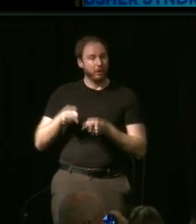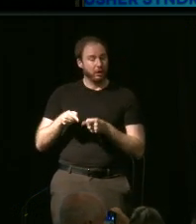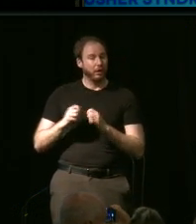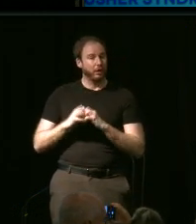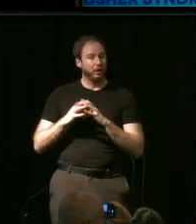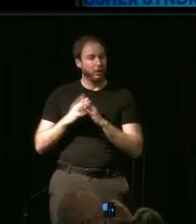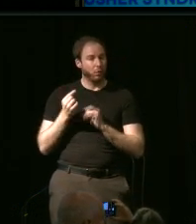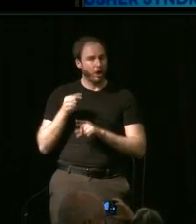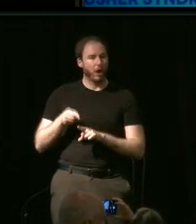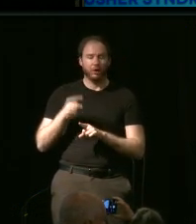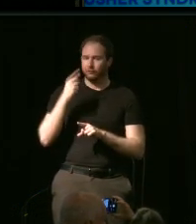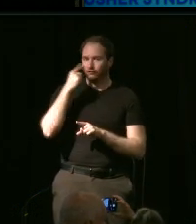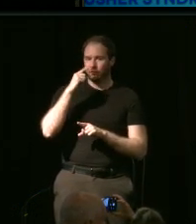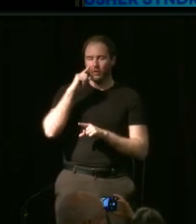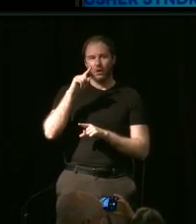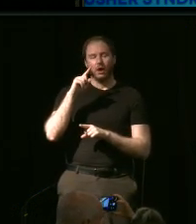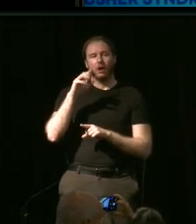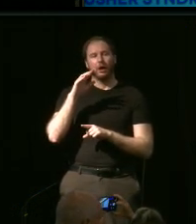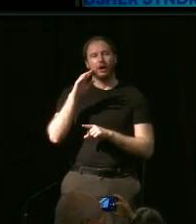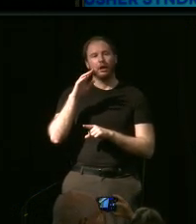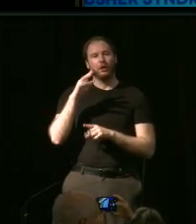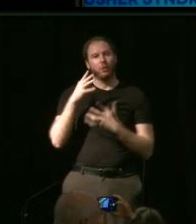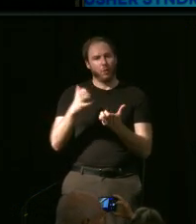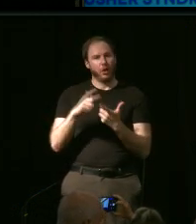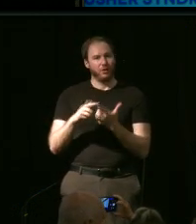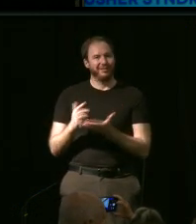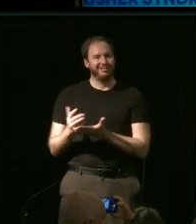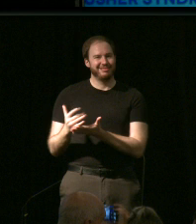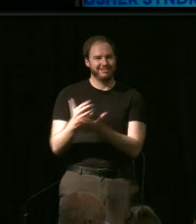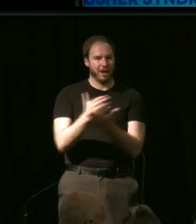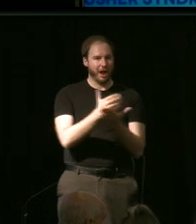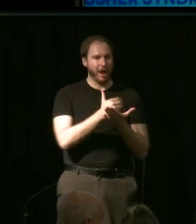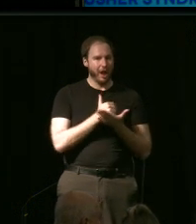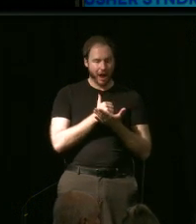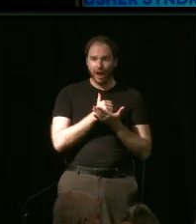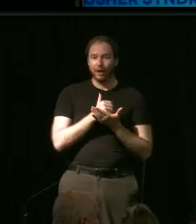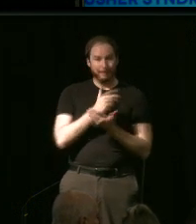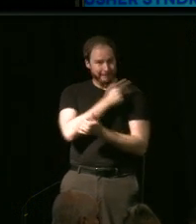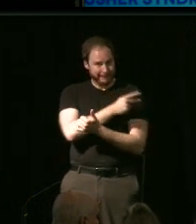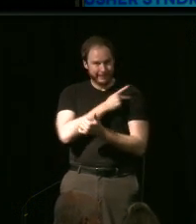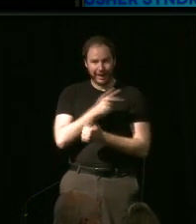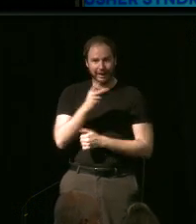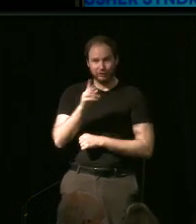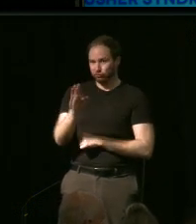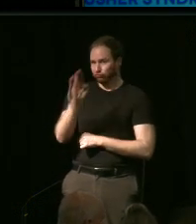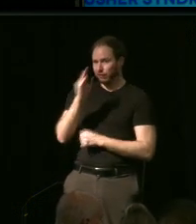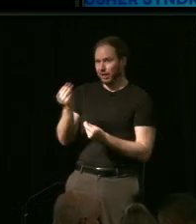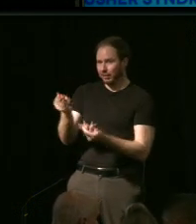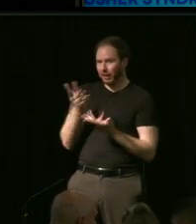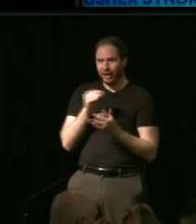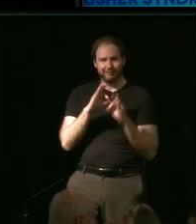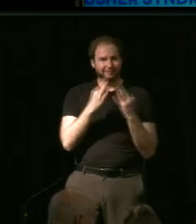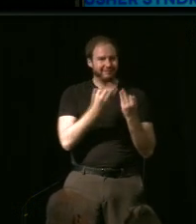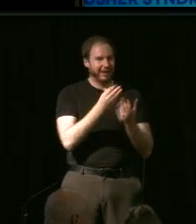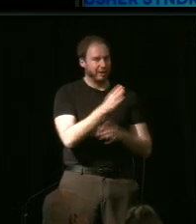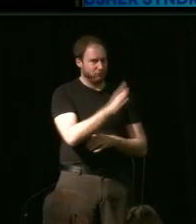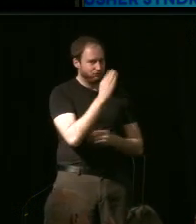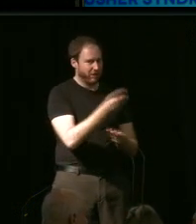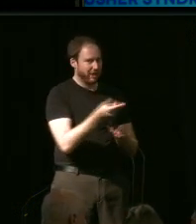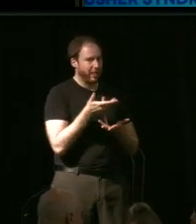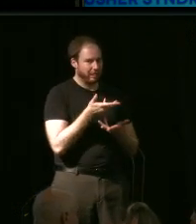exists to be able to collect data directly from patients and families, to take